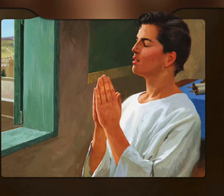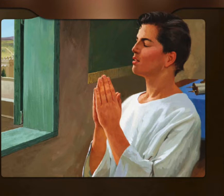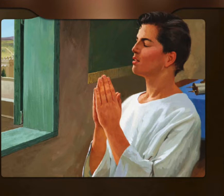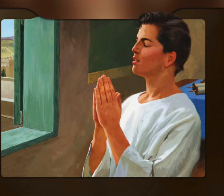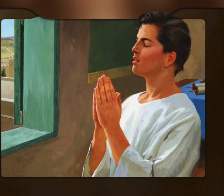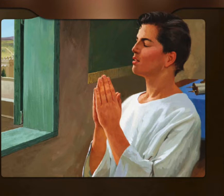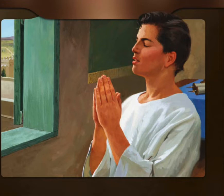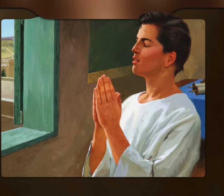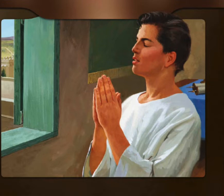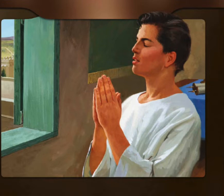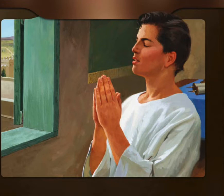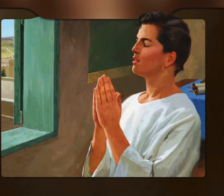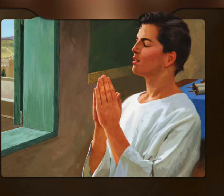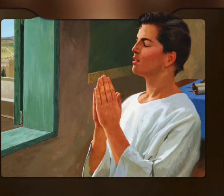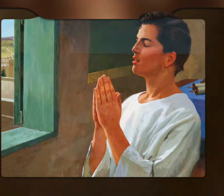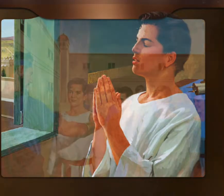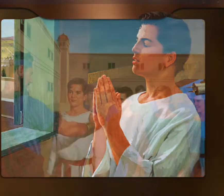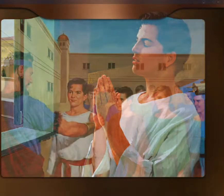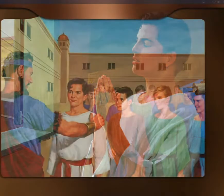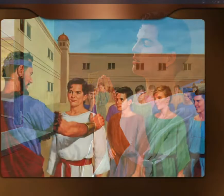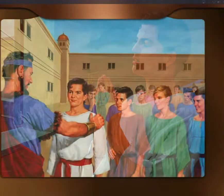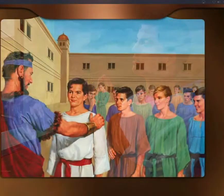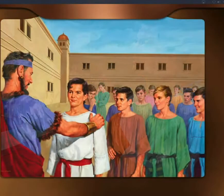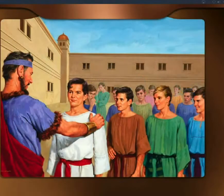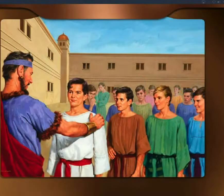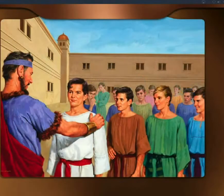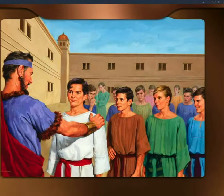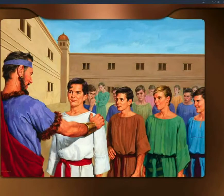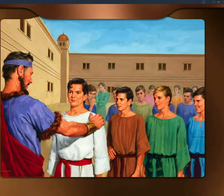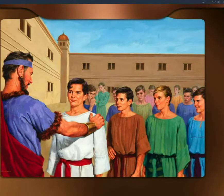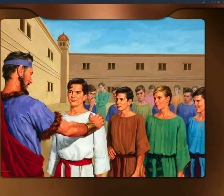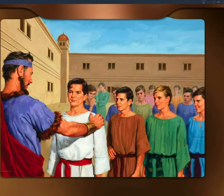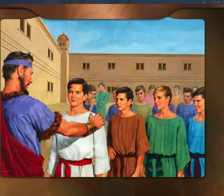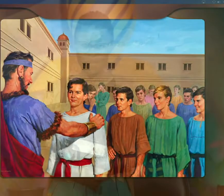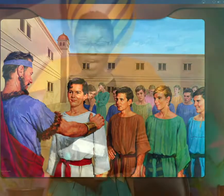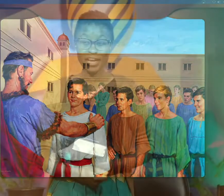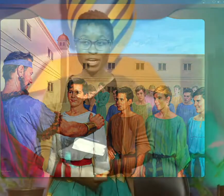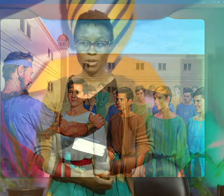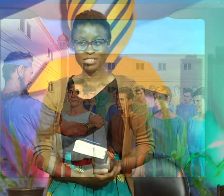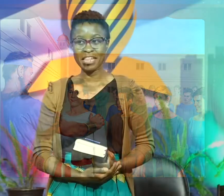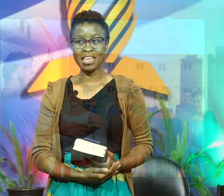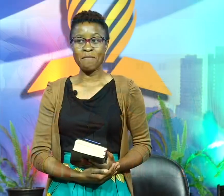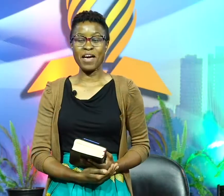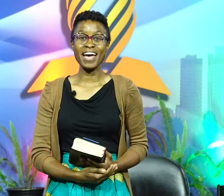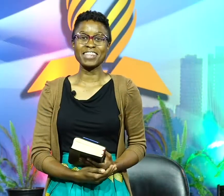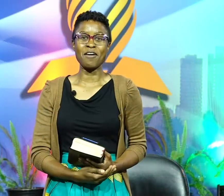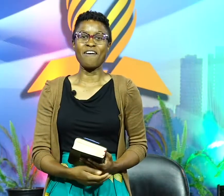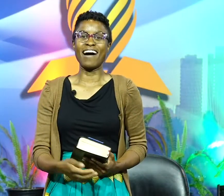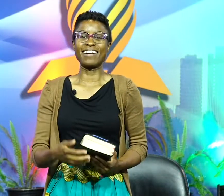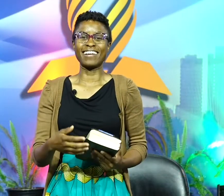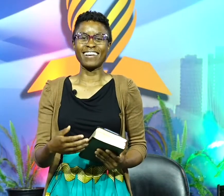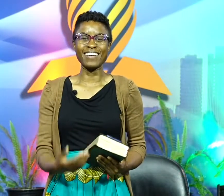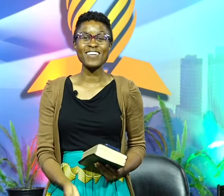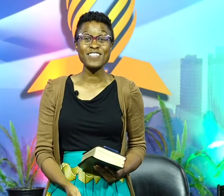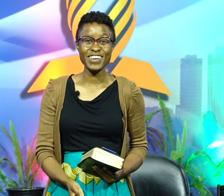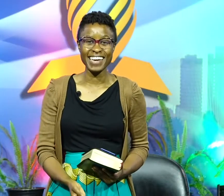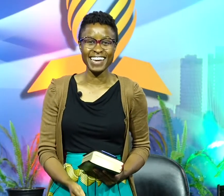him. And so, after 10 days, Captain Melza came, and he looked at them, and they